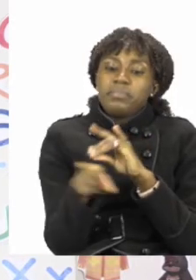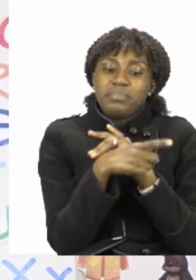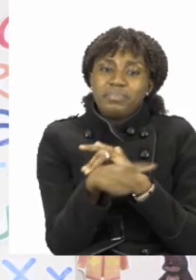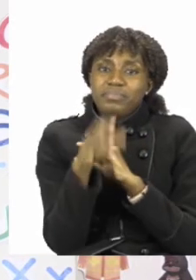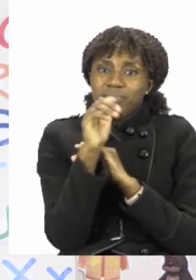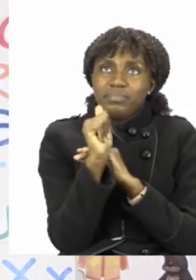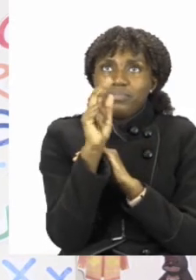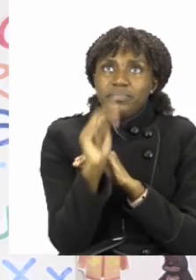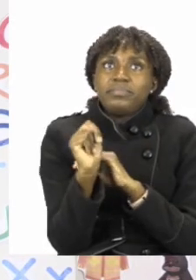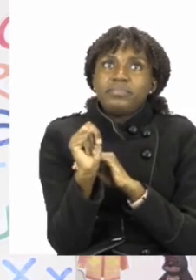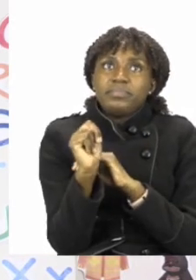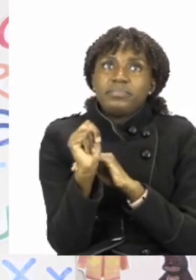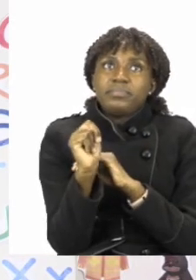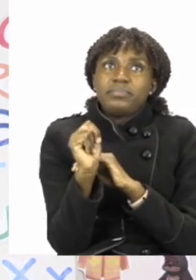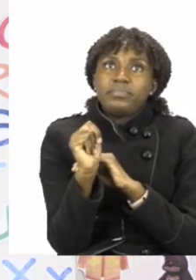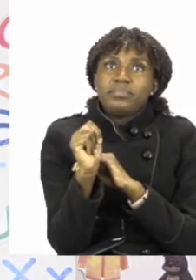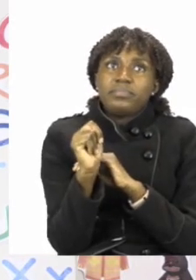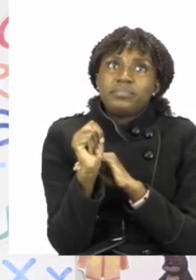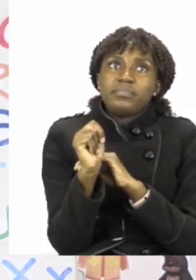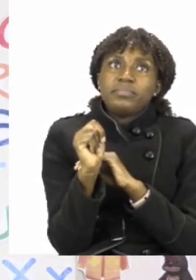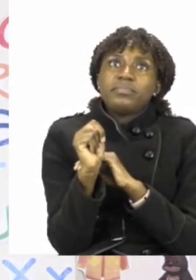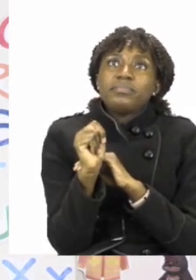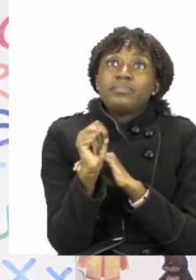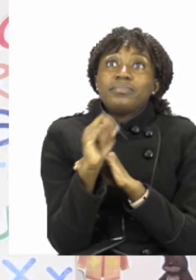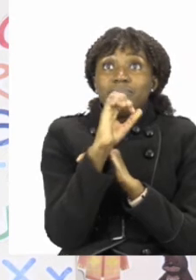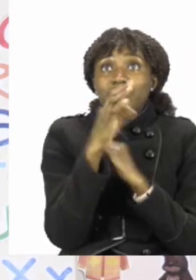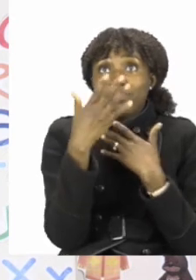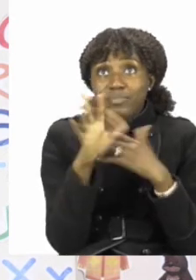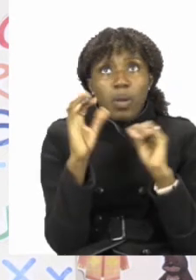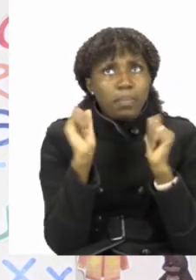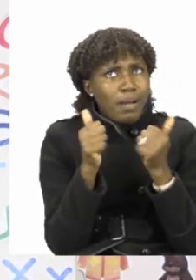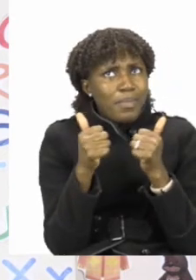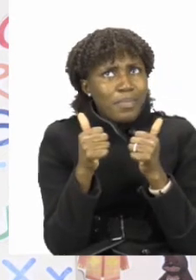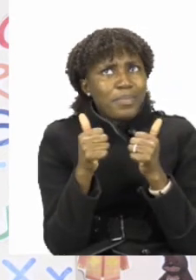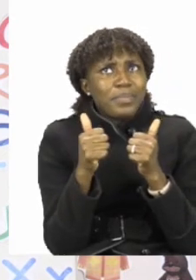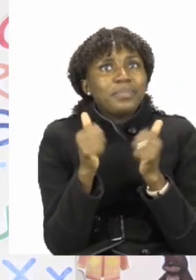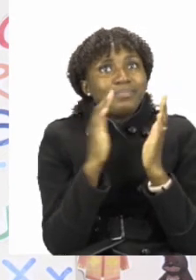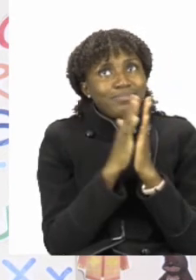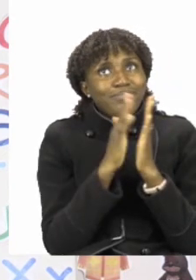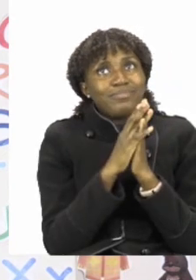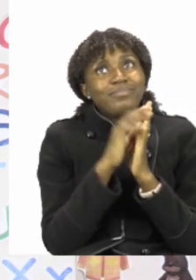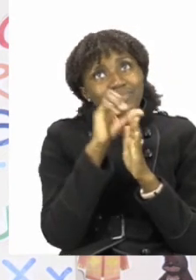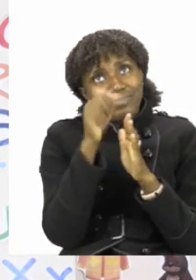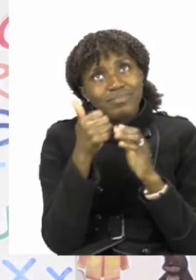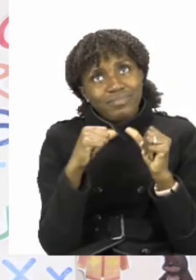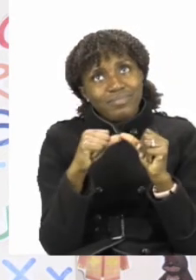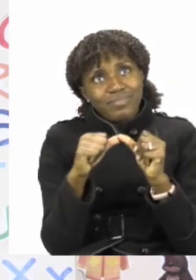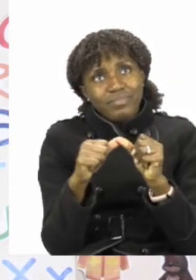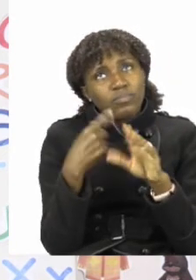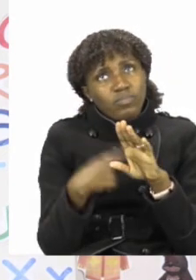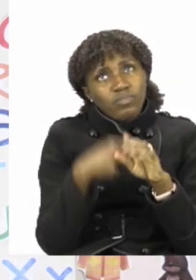Well done! If you managed to do this exercise by yourself, good job. Make sure now that you remember that all